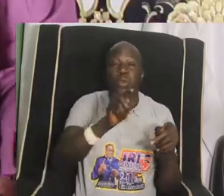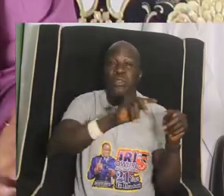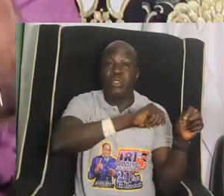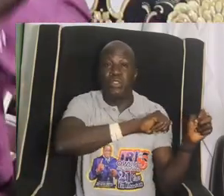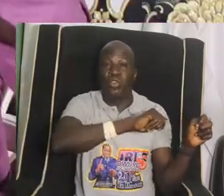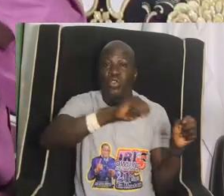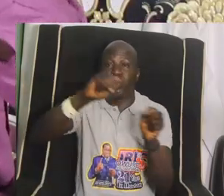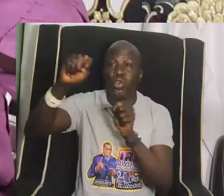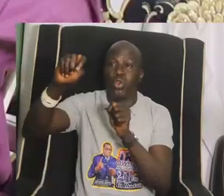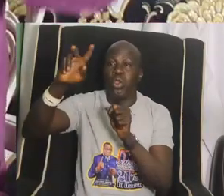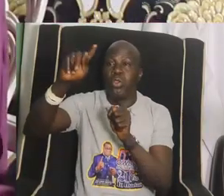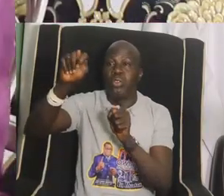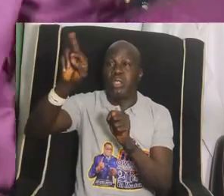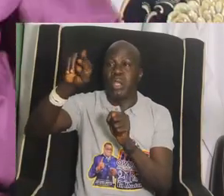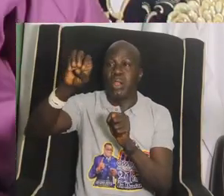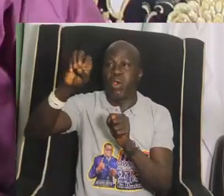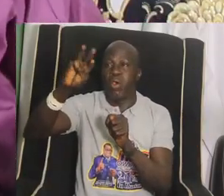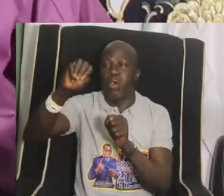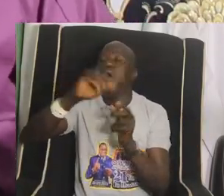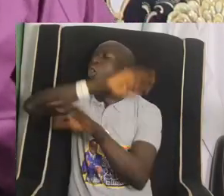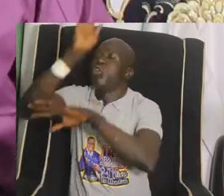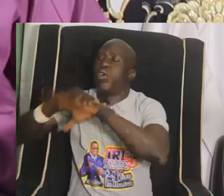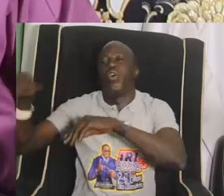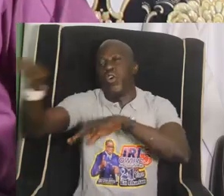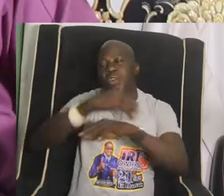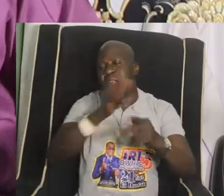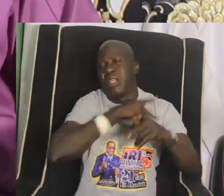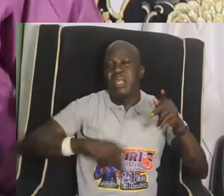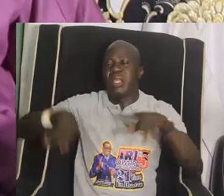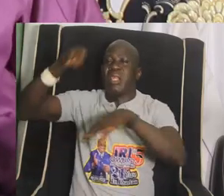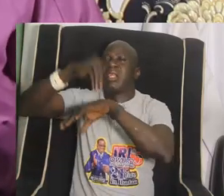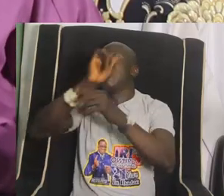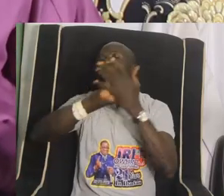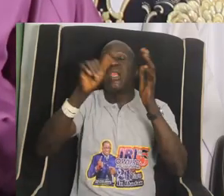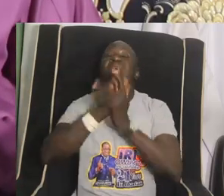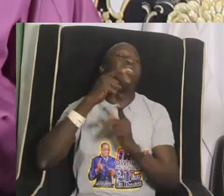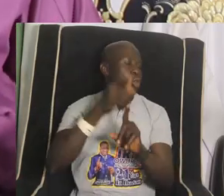ga exactly ite awon ba to wa babeli so that the other kings in Babylon papa